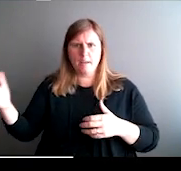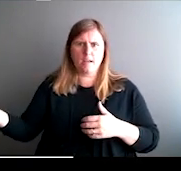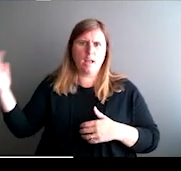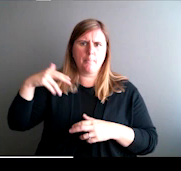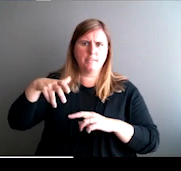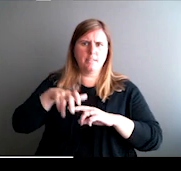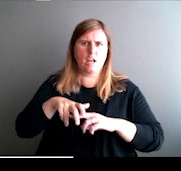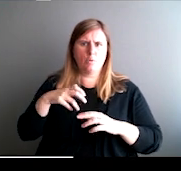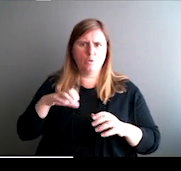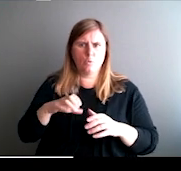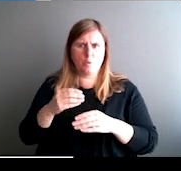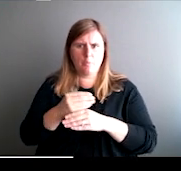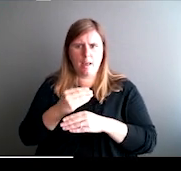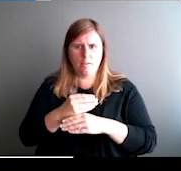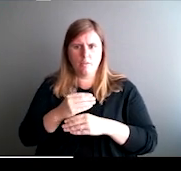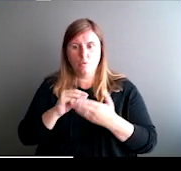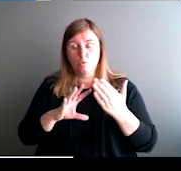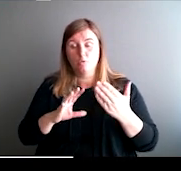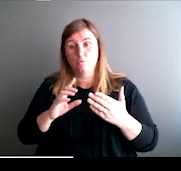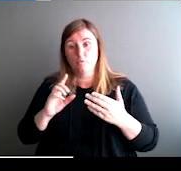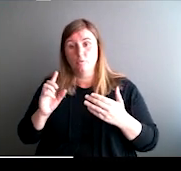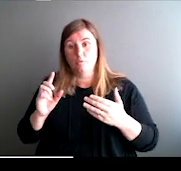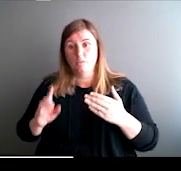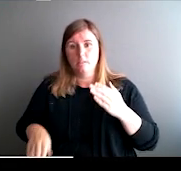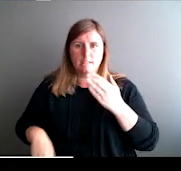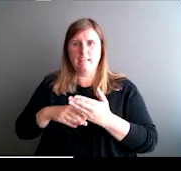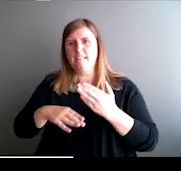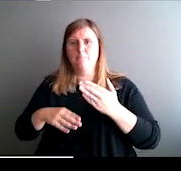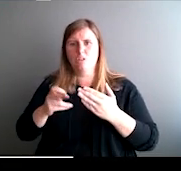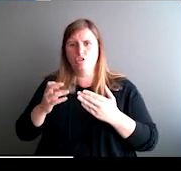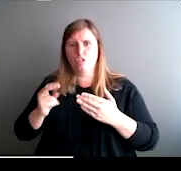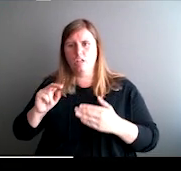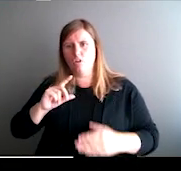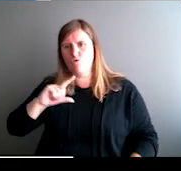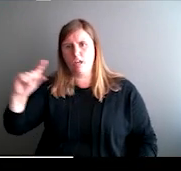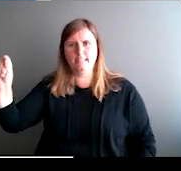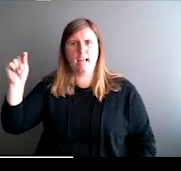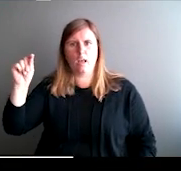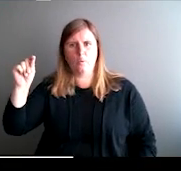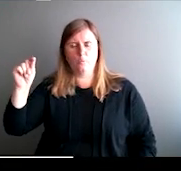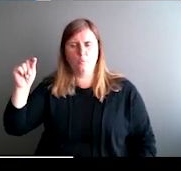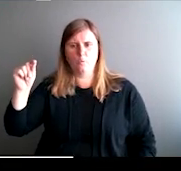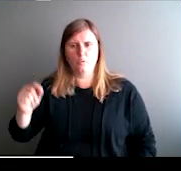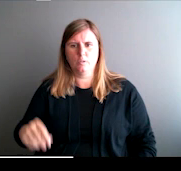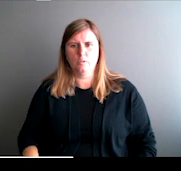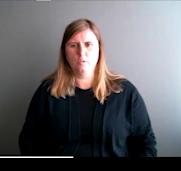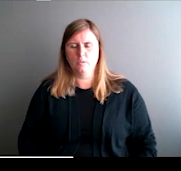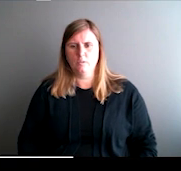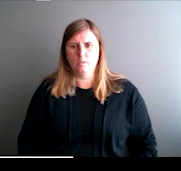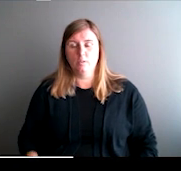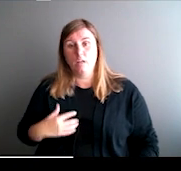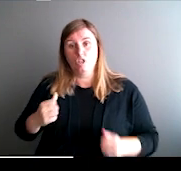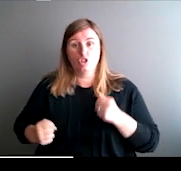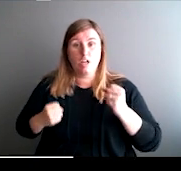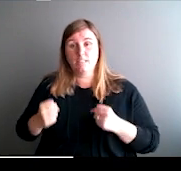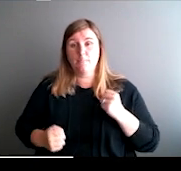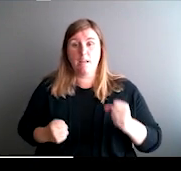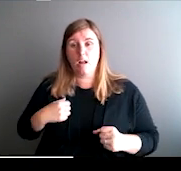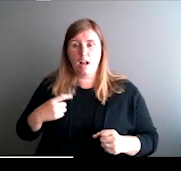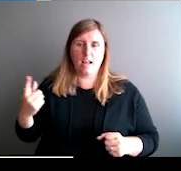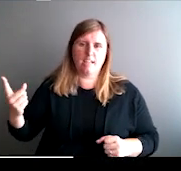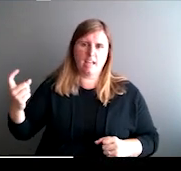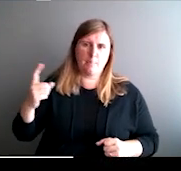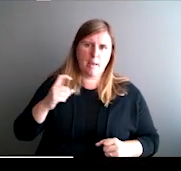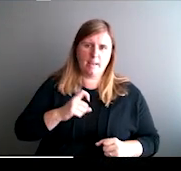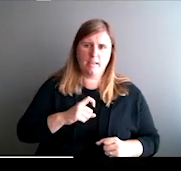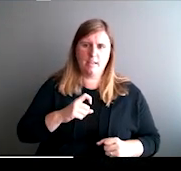down. We're going to do your math work. And the student runs up and kicks me in the shin and runs out of the room. And I chase him down and I get him back in,